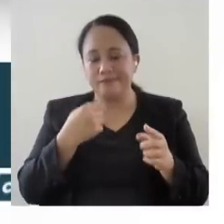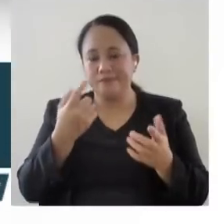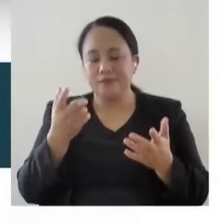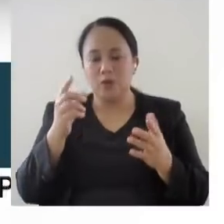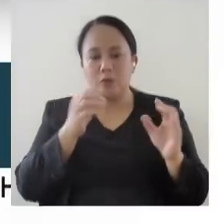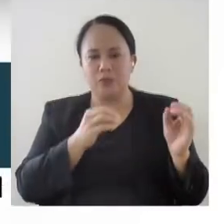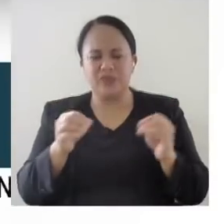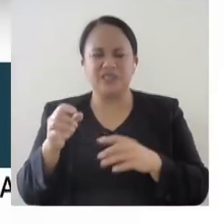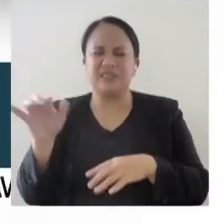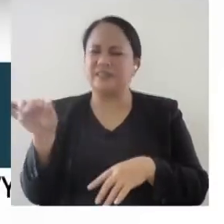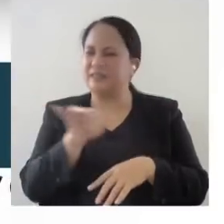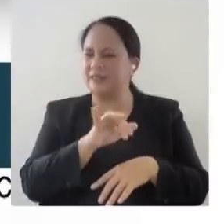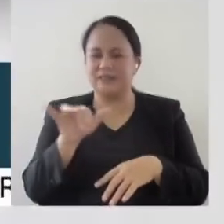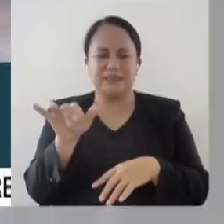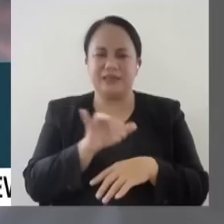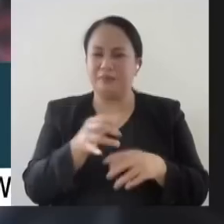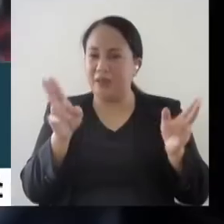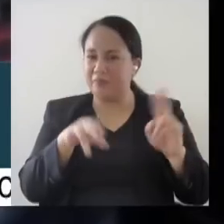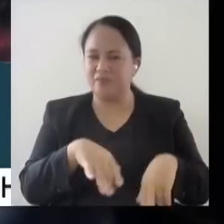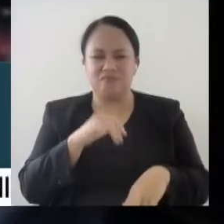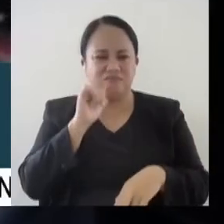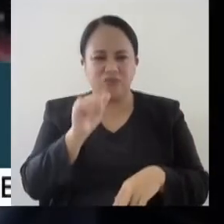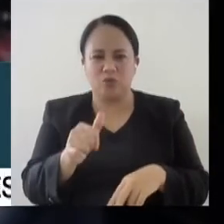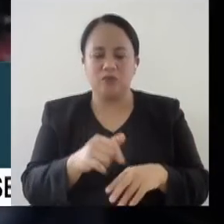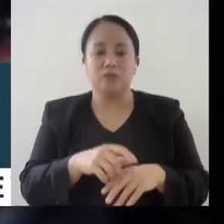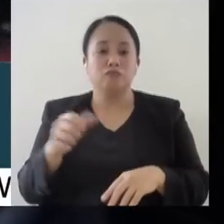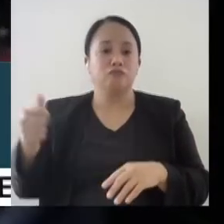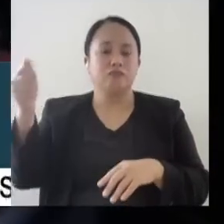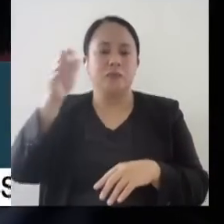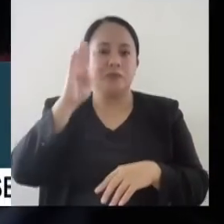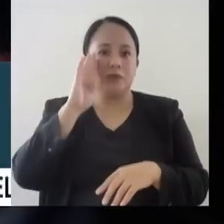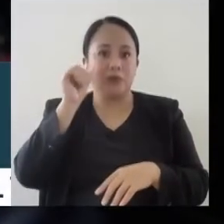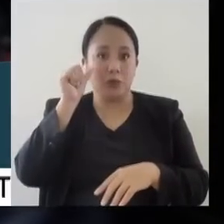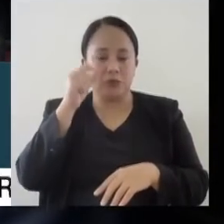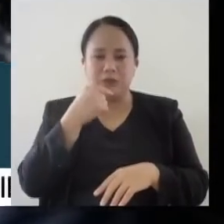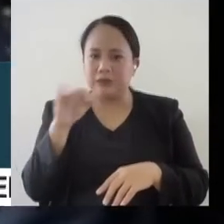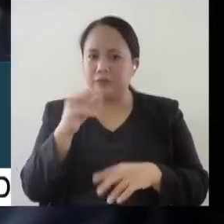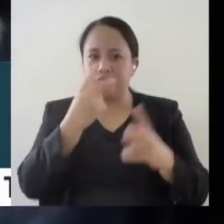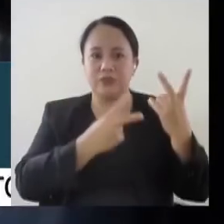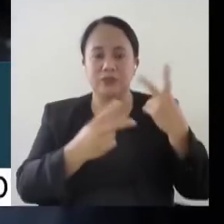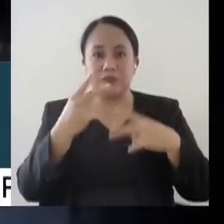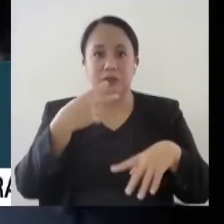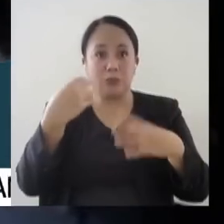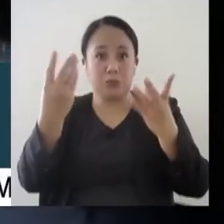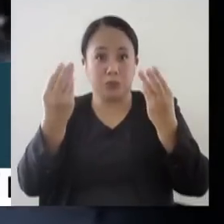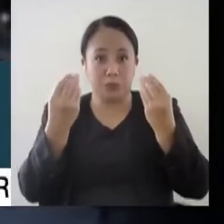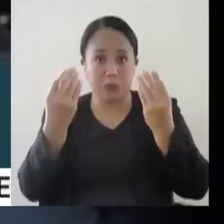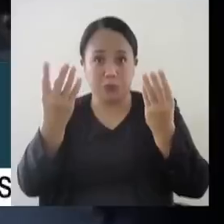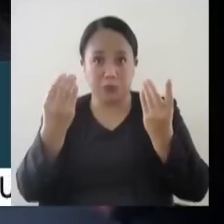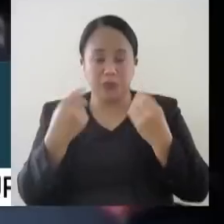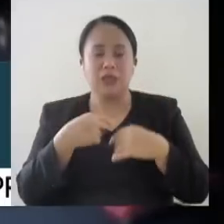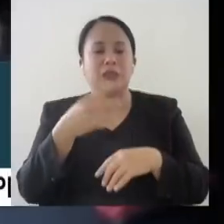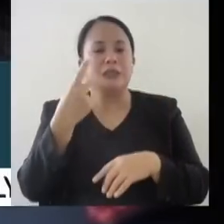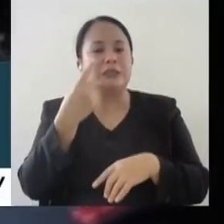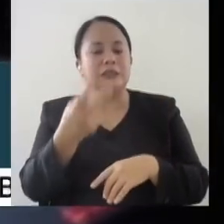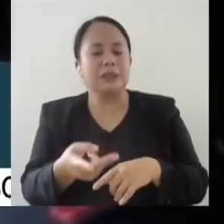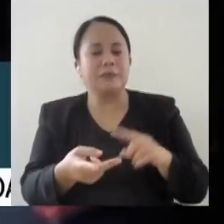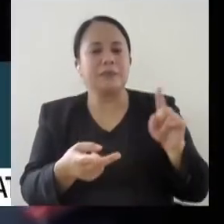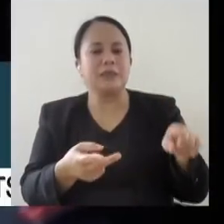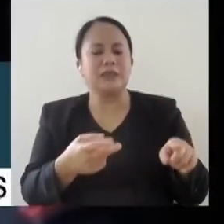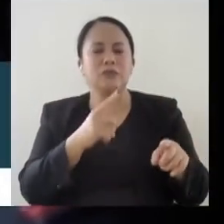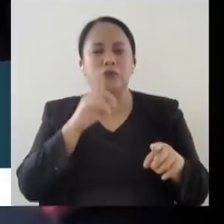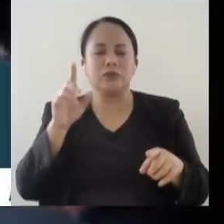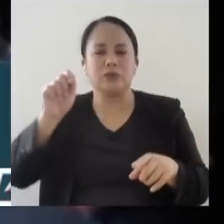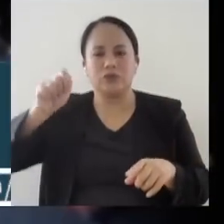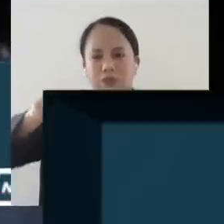similar incidents from happening. PNP Chief Benjamin Acorda also visited the wake of Baltasar, assuring his family justice will be